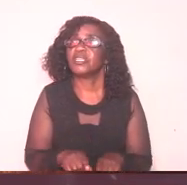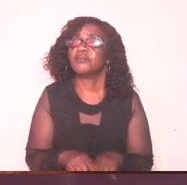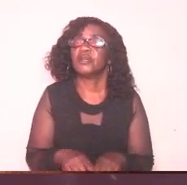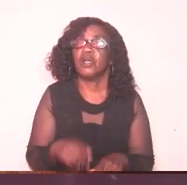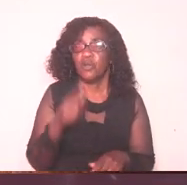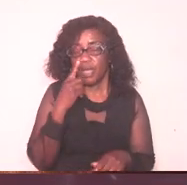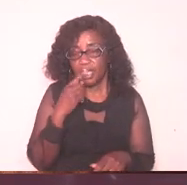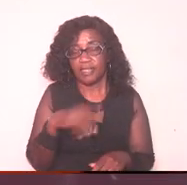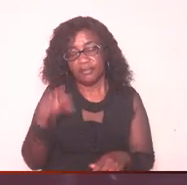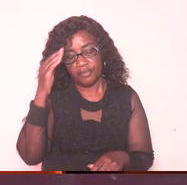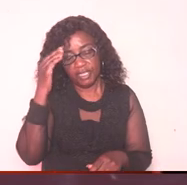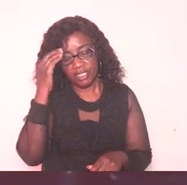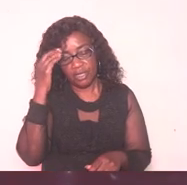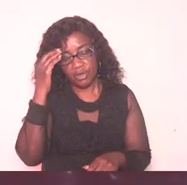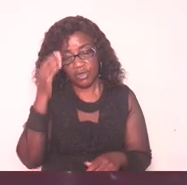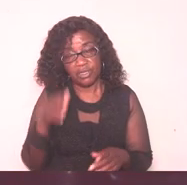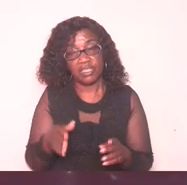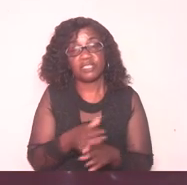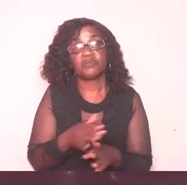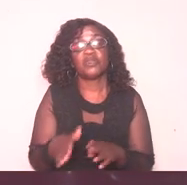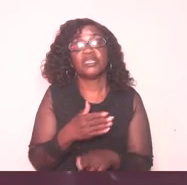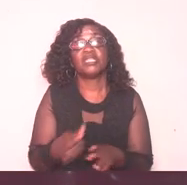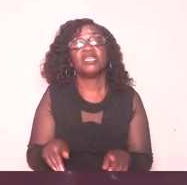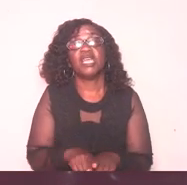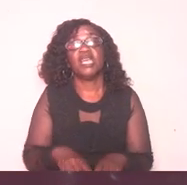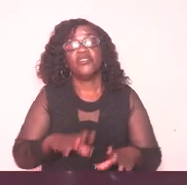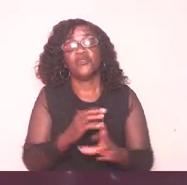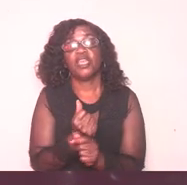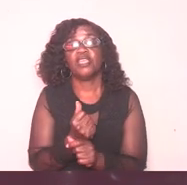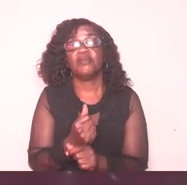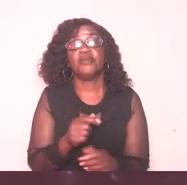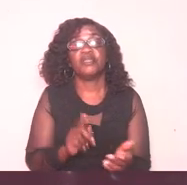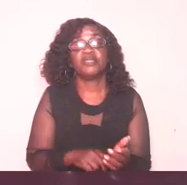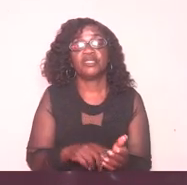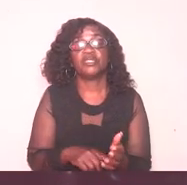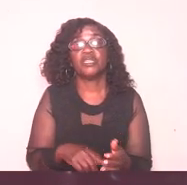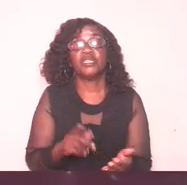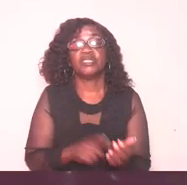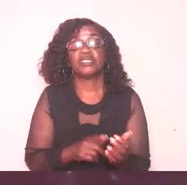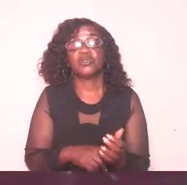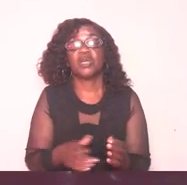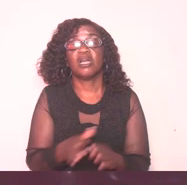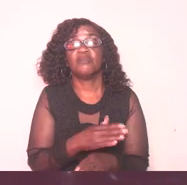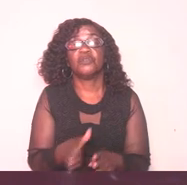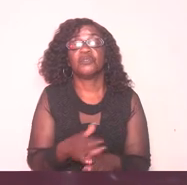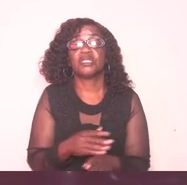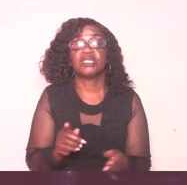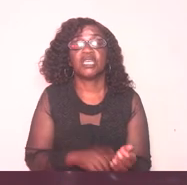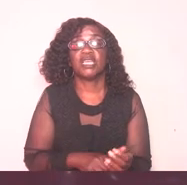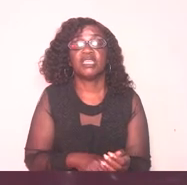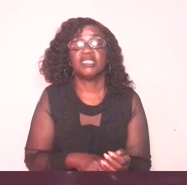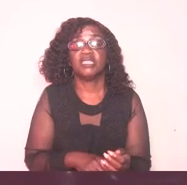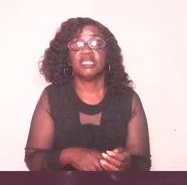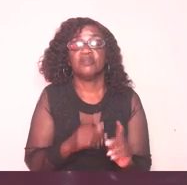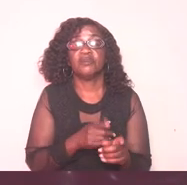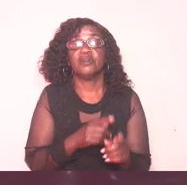position where men can exploit children in child marriages, in rape and sexual abuse, and in these unfair partnerships, we believe that then we